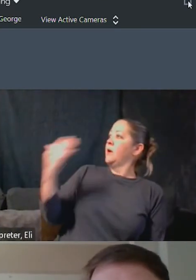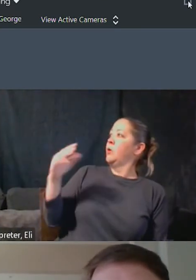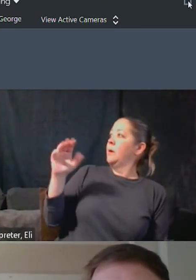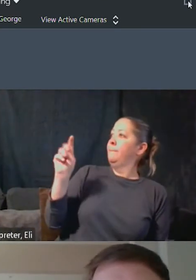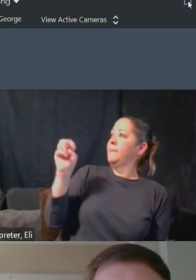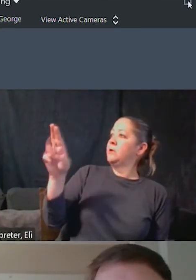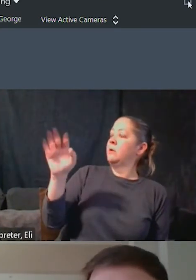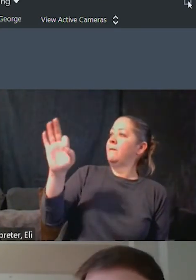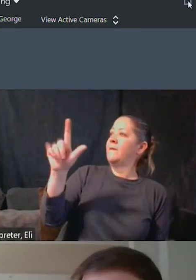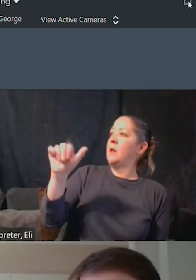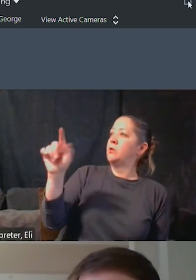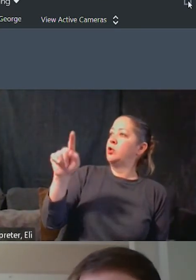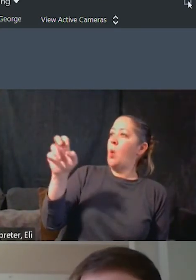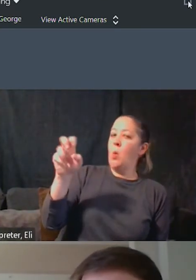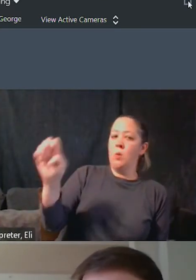second.